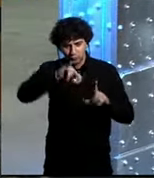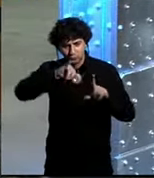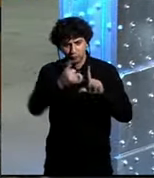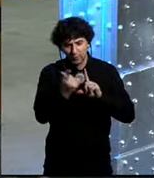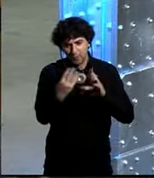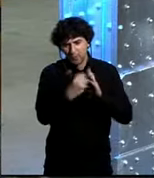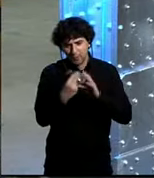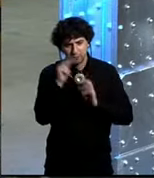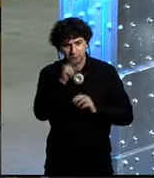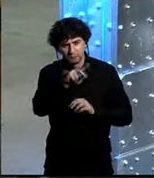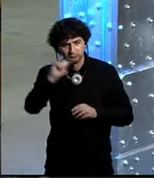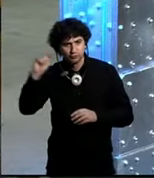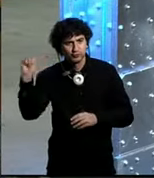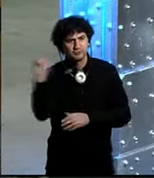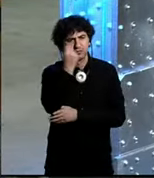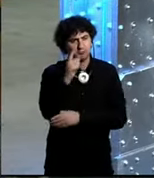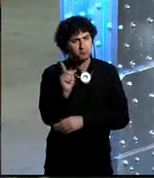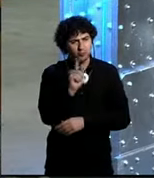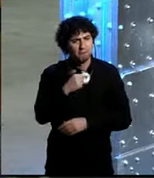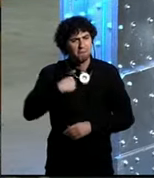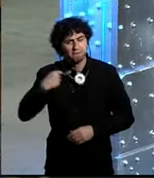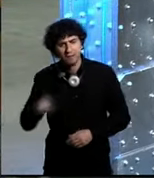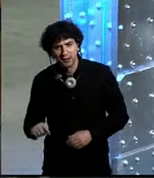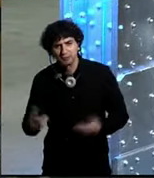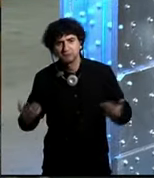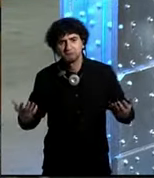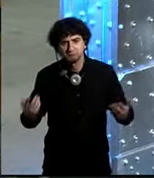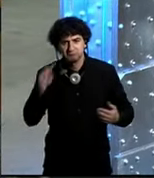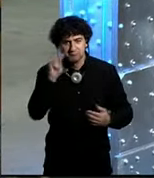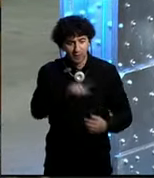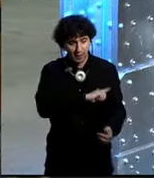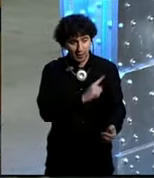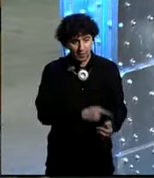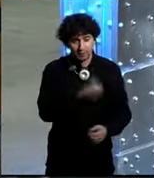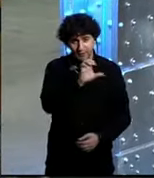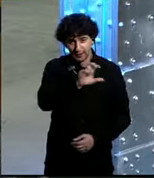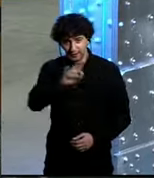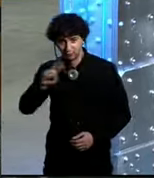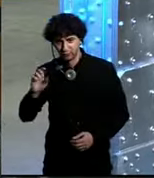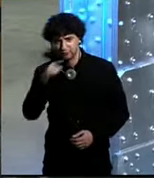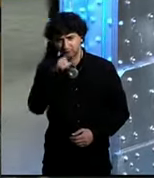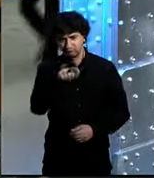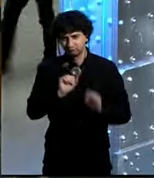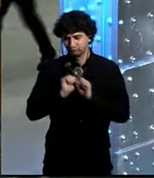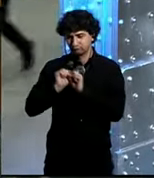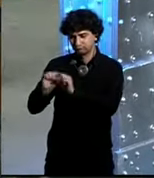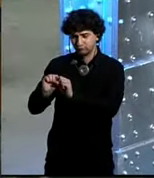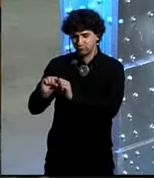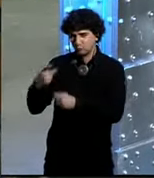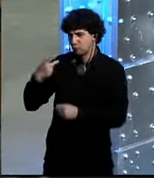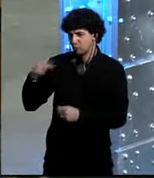on YouTube where they didn't talk about success, they talk about failure. They get